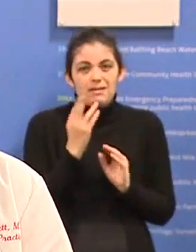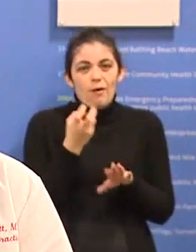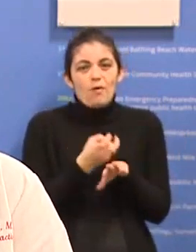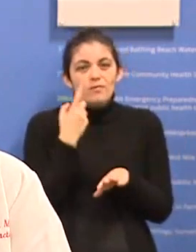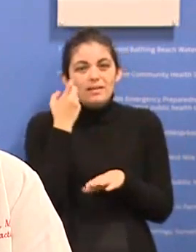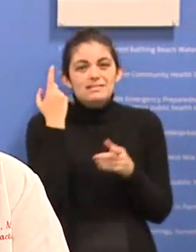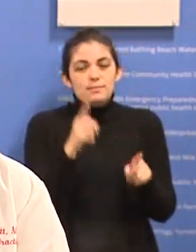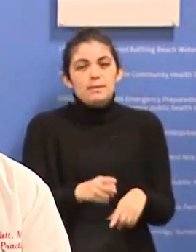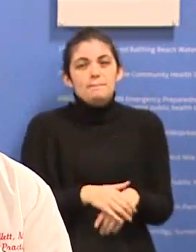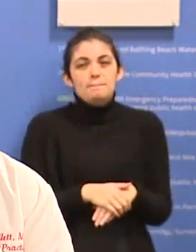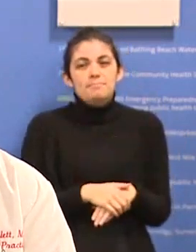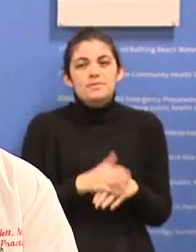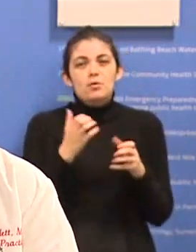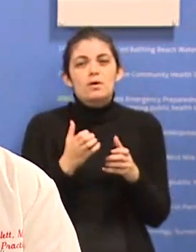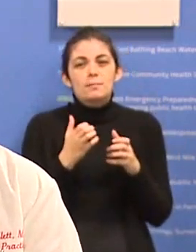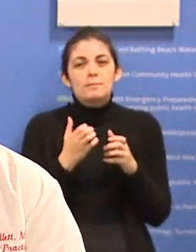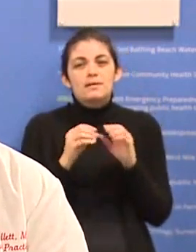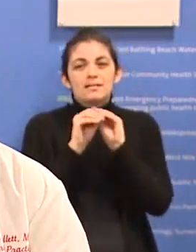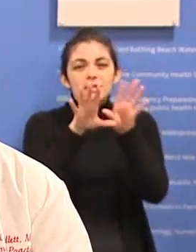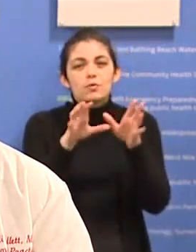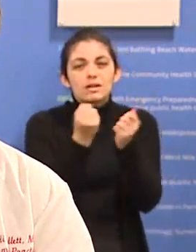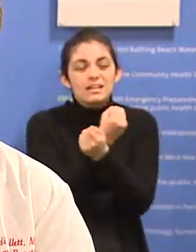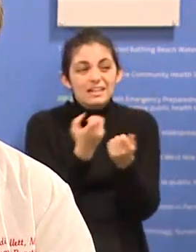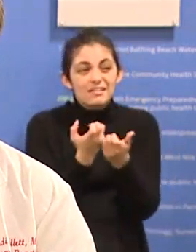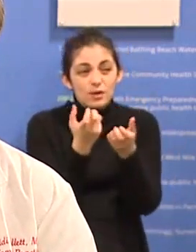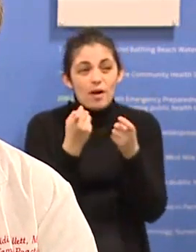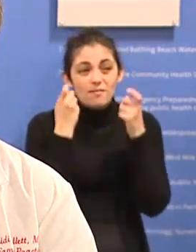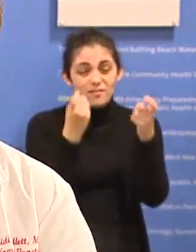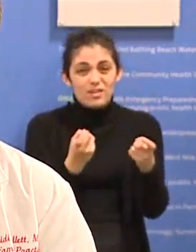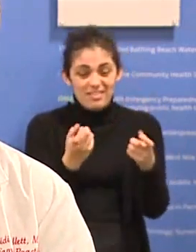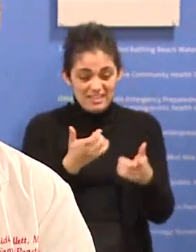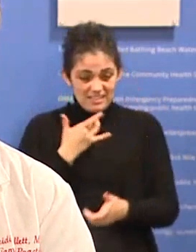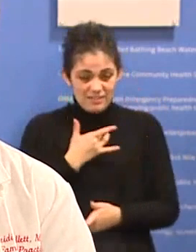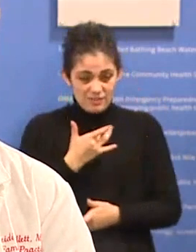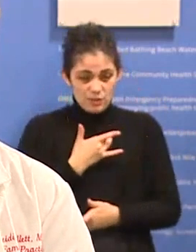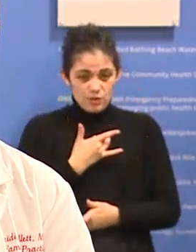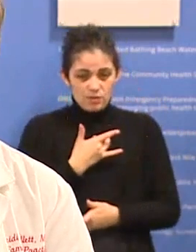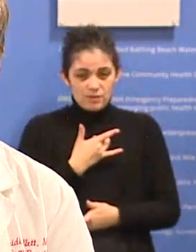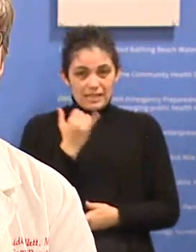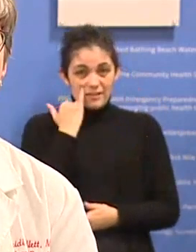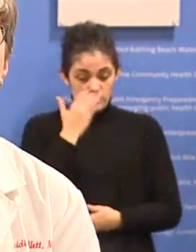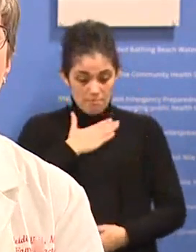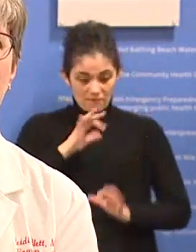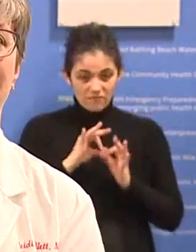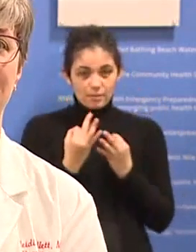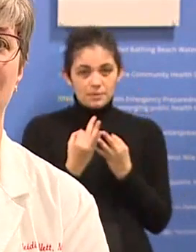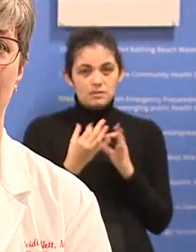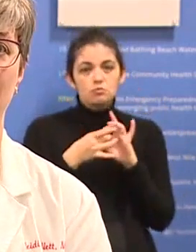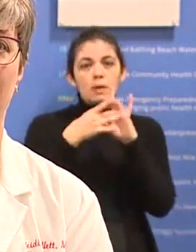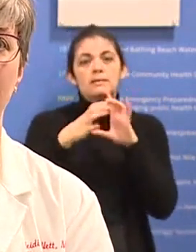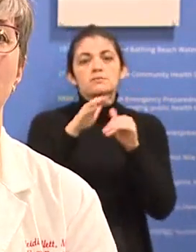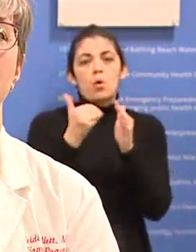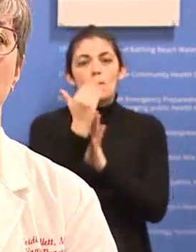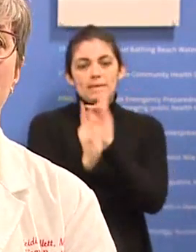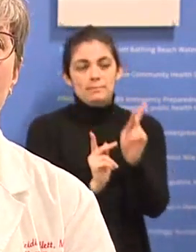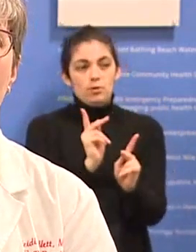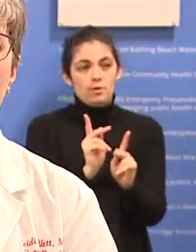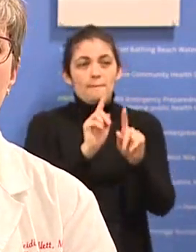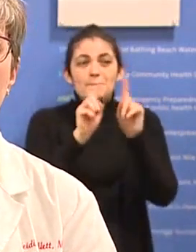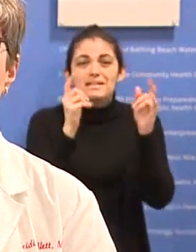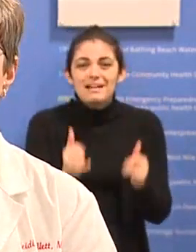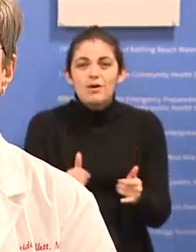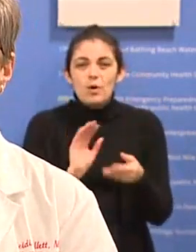do that. So I want to be clear. I will give you everything I feel that I would be okay with if it was my family being released to the public. But right